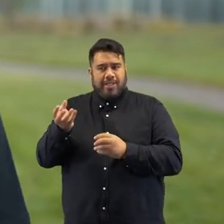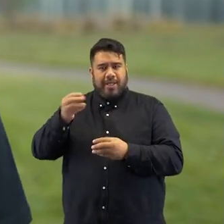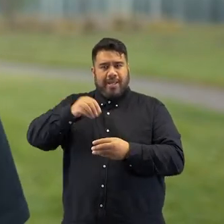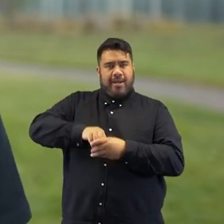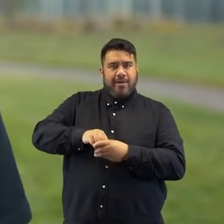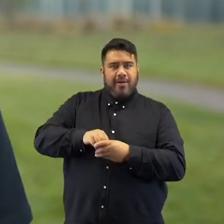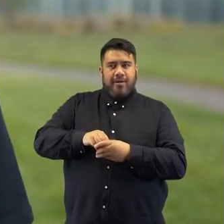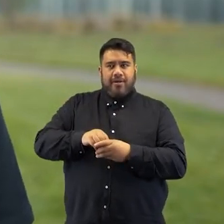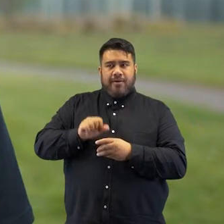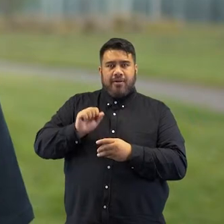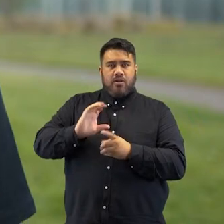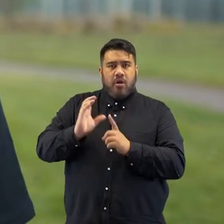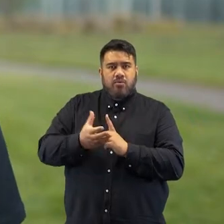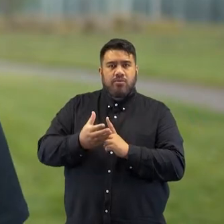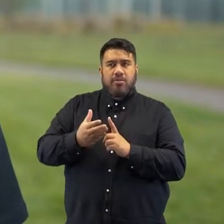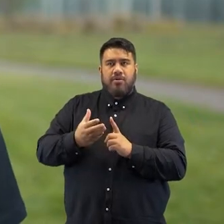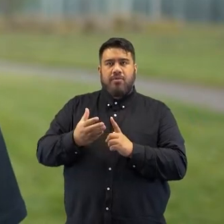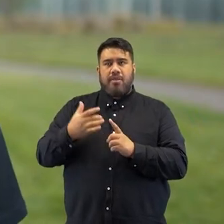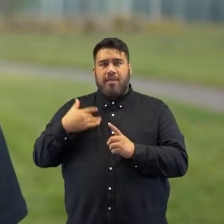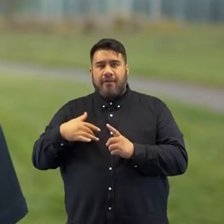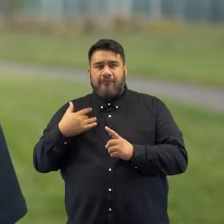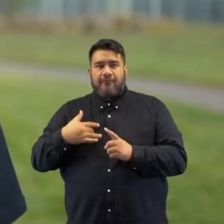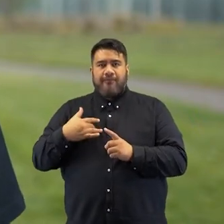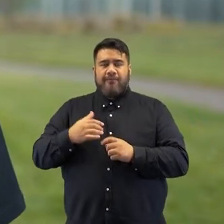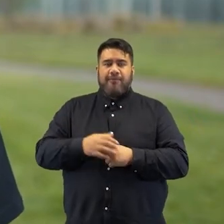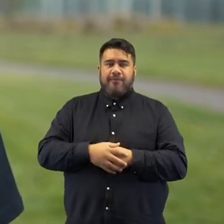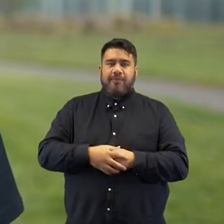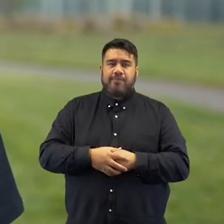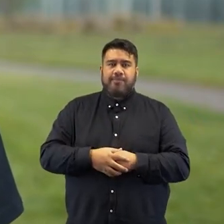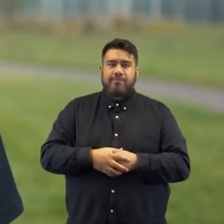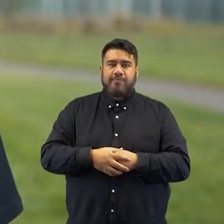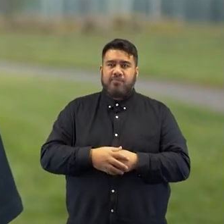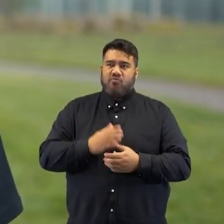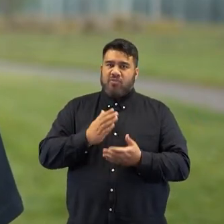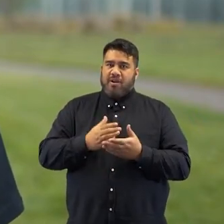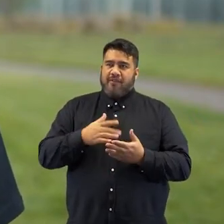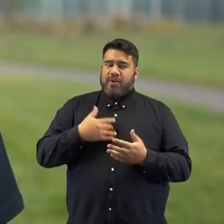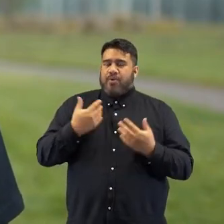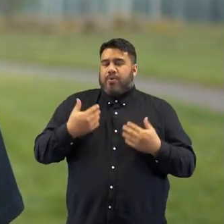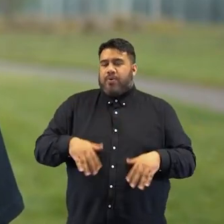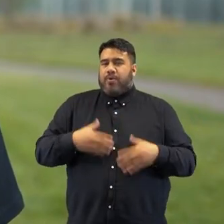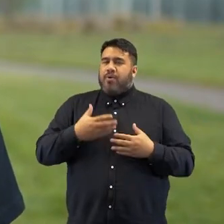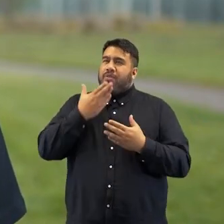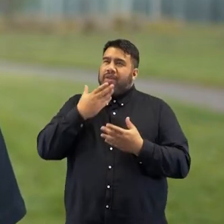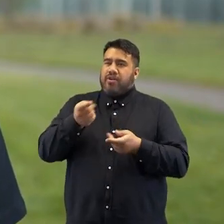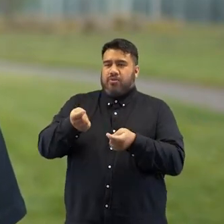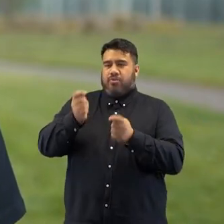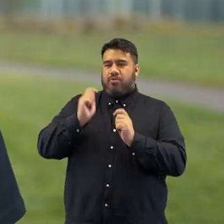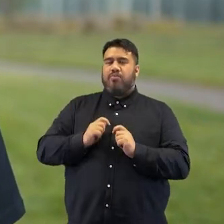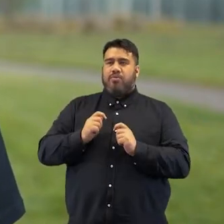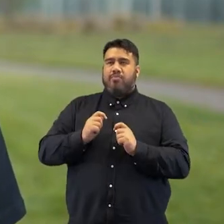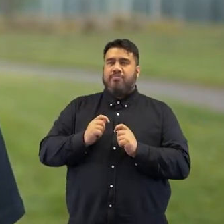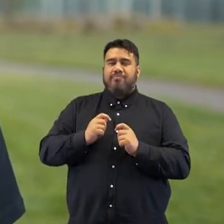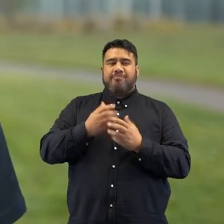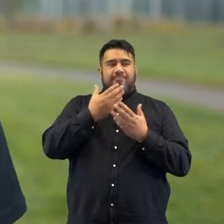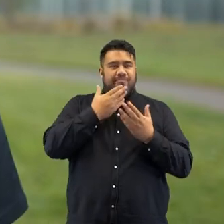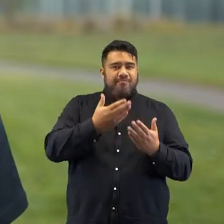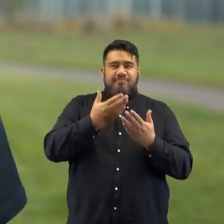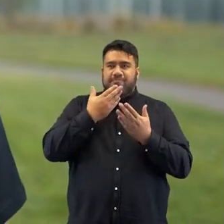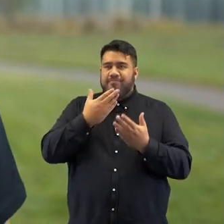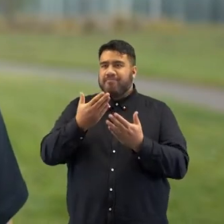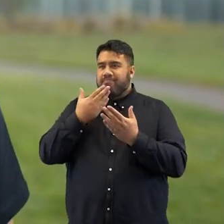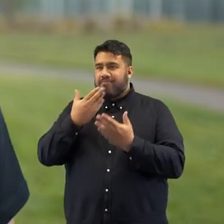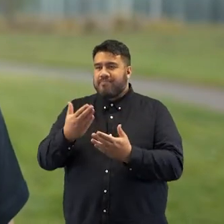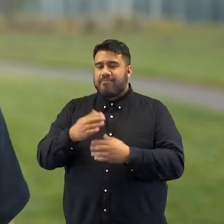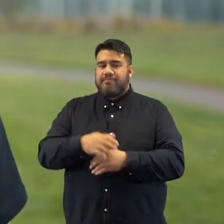empirical science within our knowledge base, within our understanding and our practices. So I'm very humble and very grateful.